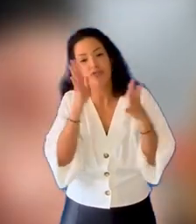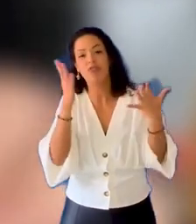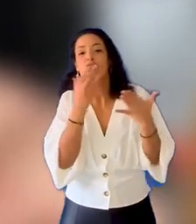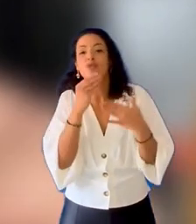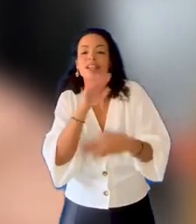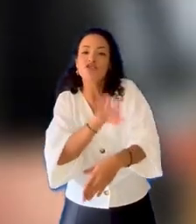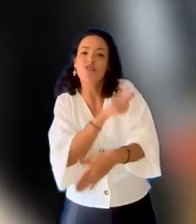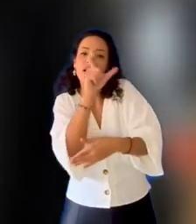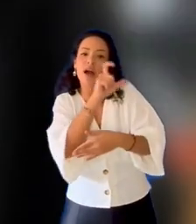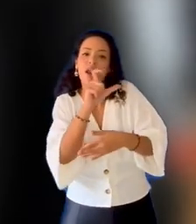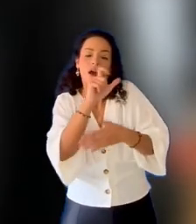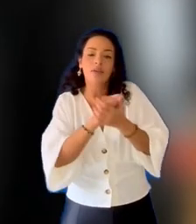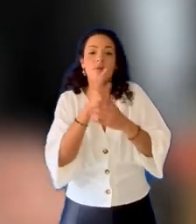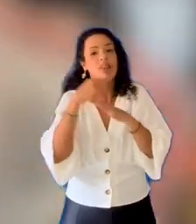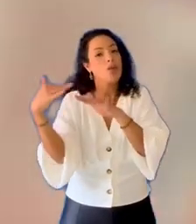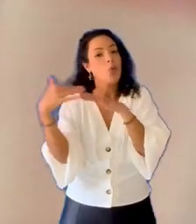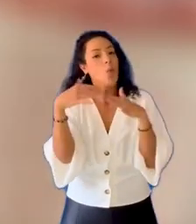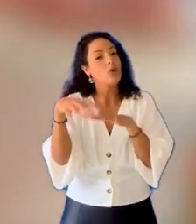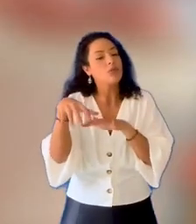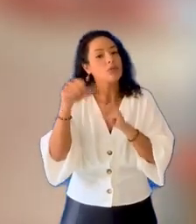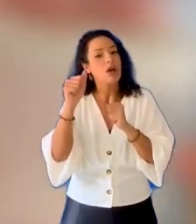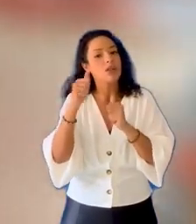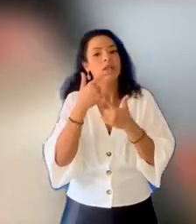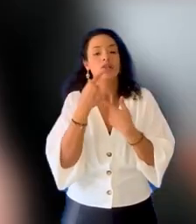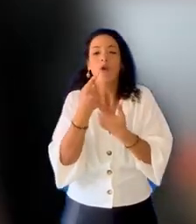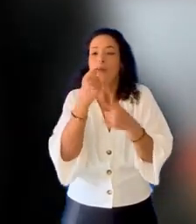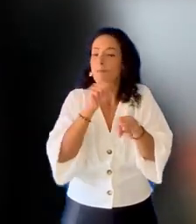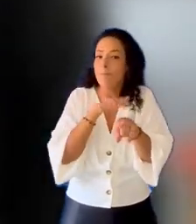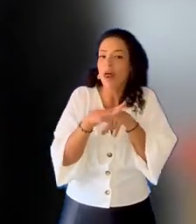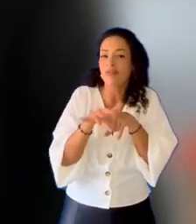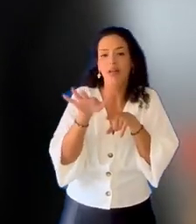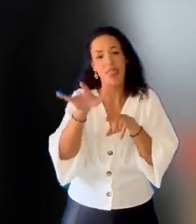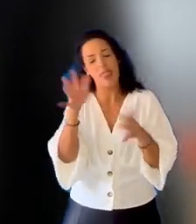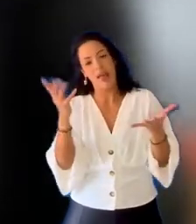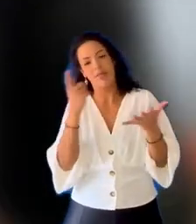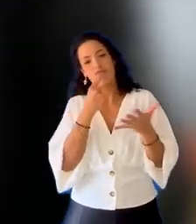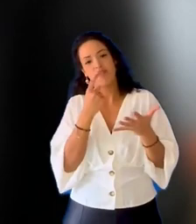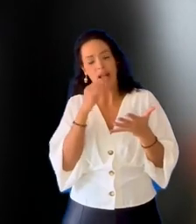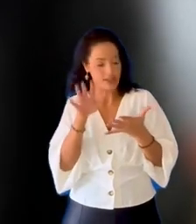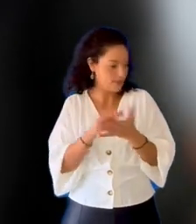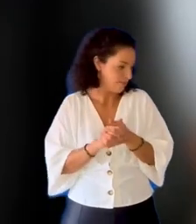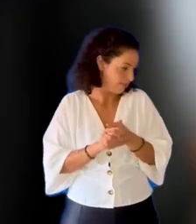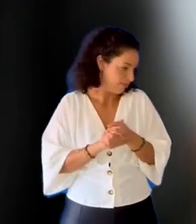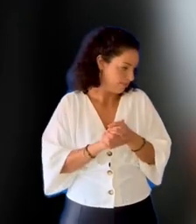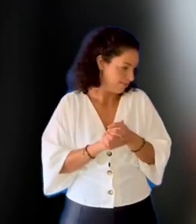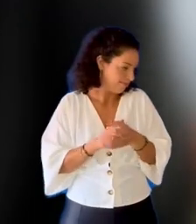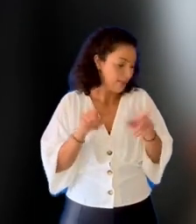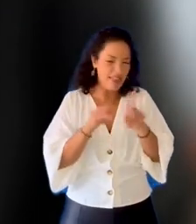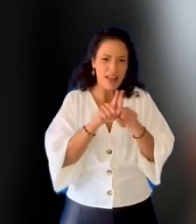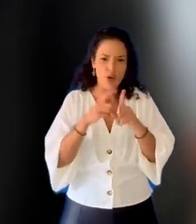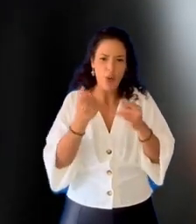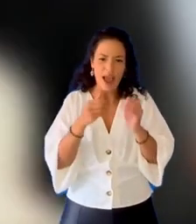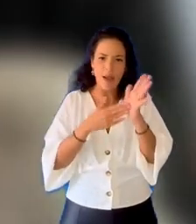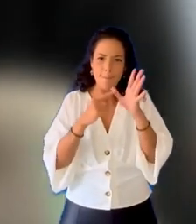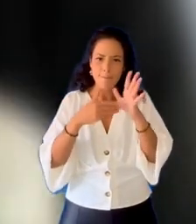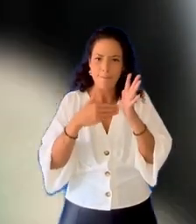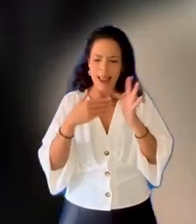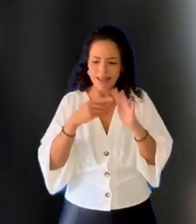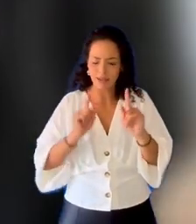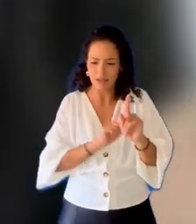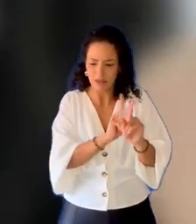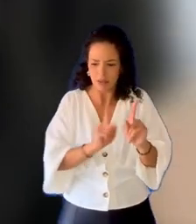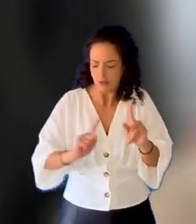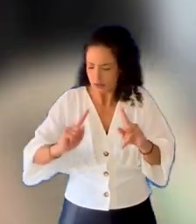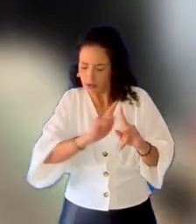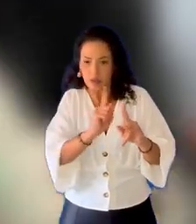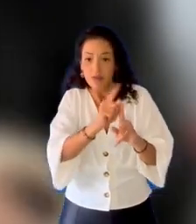green. But then the war started. So we have the blood, all the blood here. And then I have a maze, like we get lost like